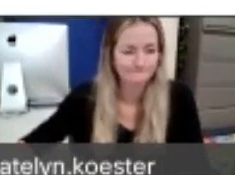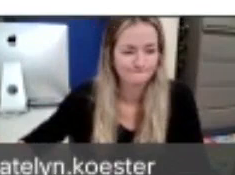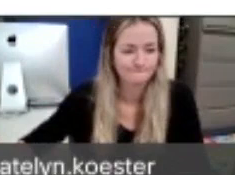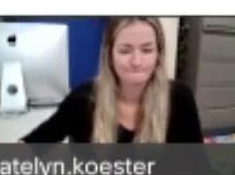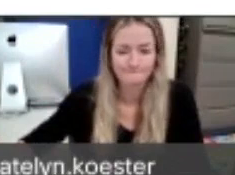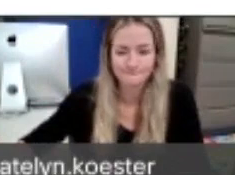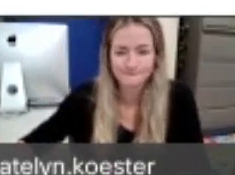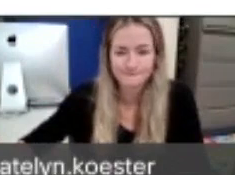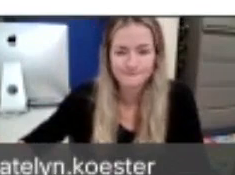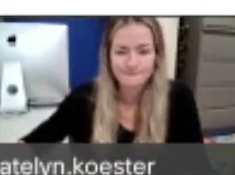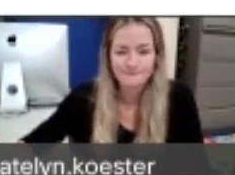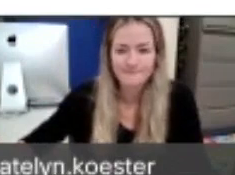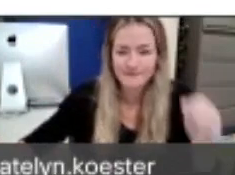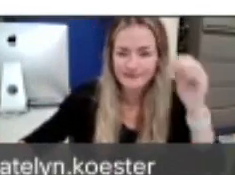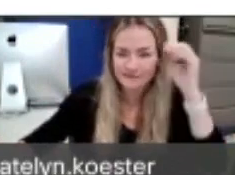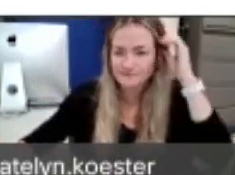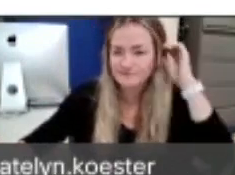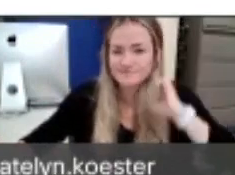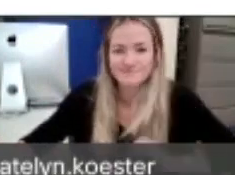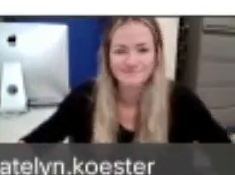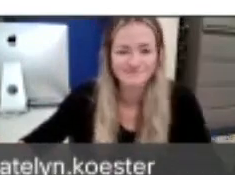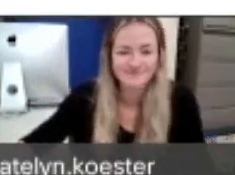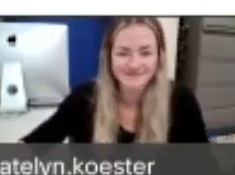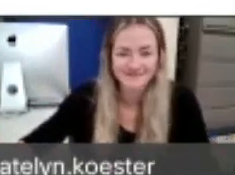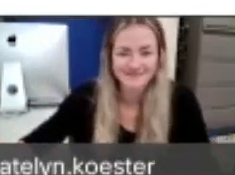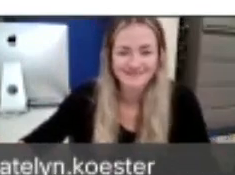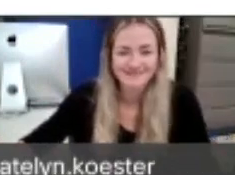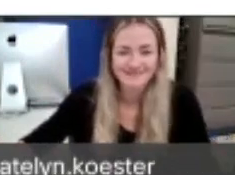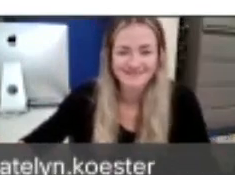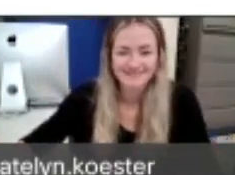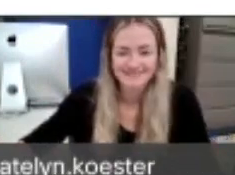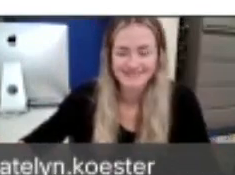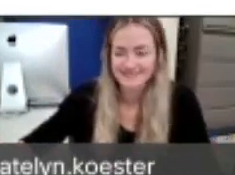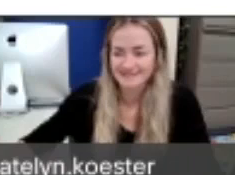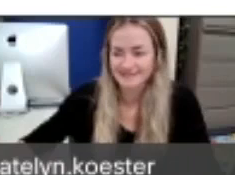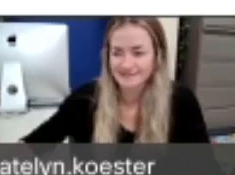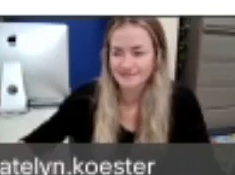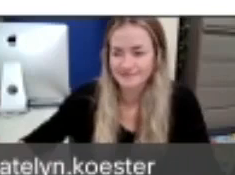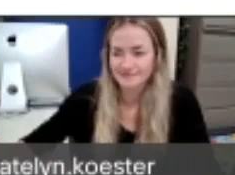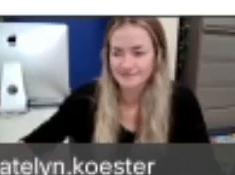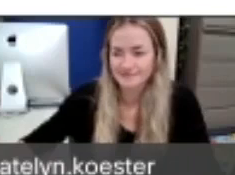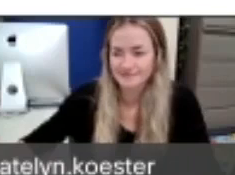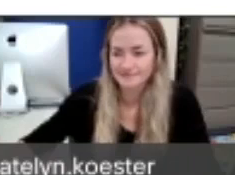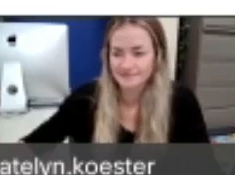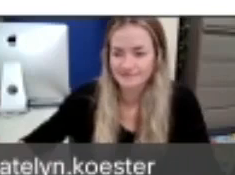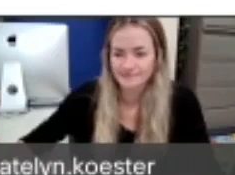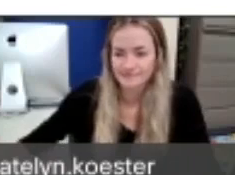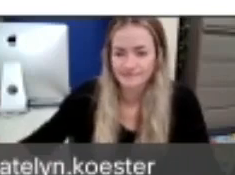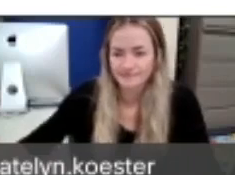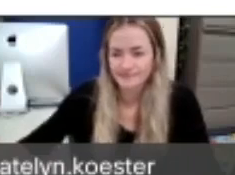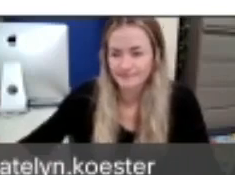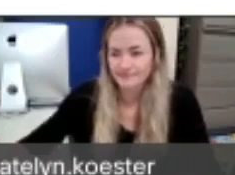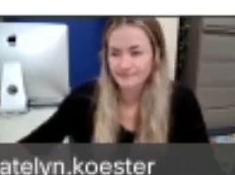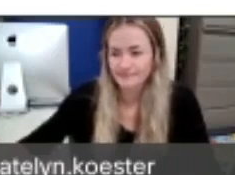You can access that there. Or if you're on a tablet or a smartphone, touch your screen, hit that circle with three dots, and then I believe closed